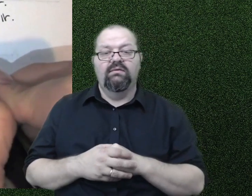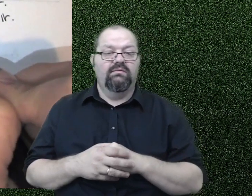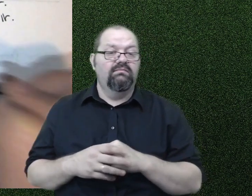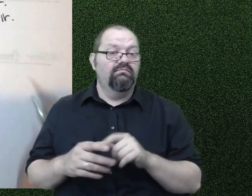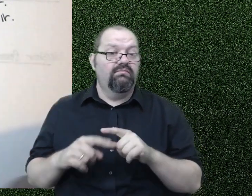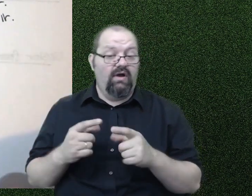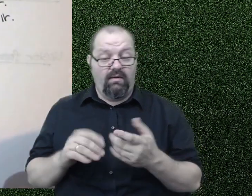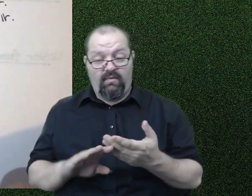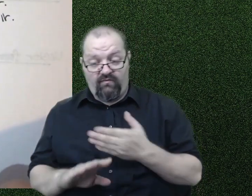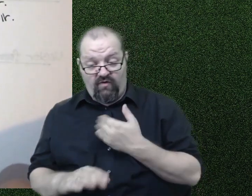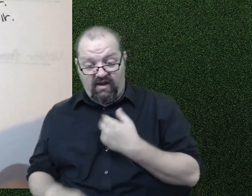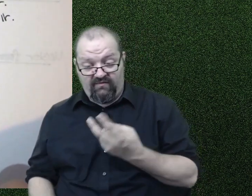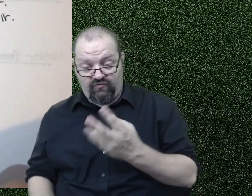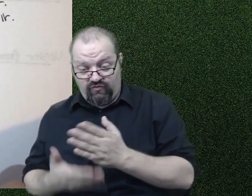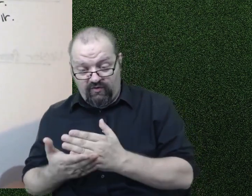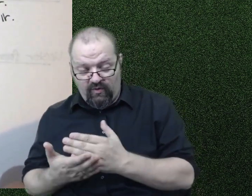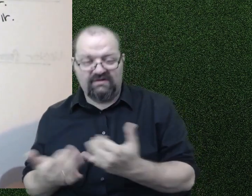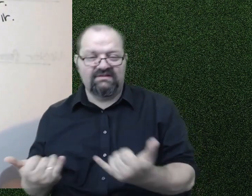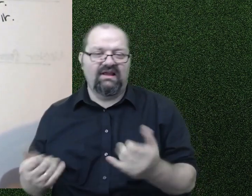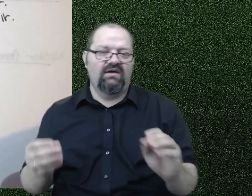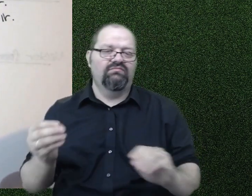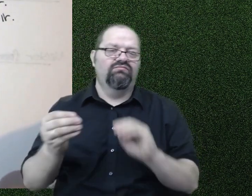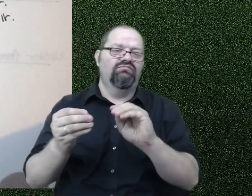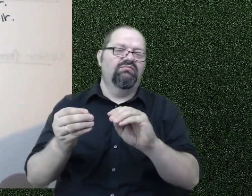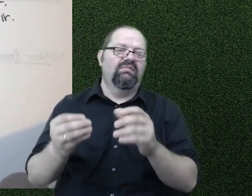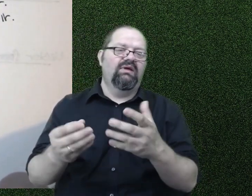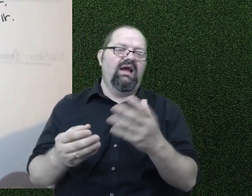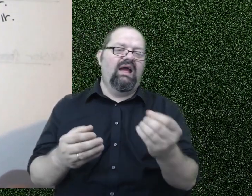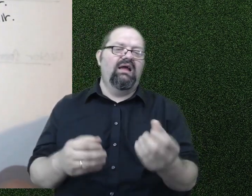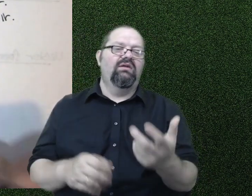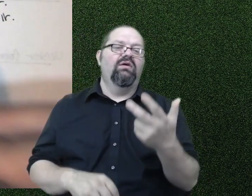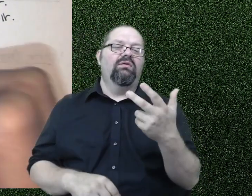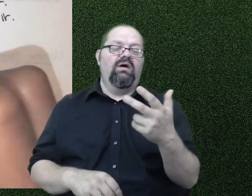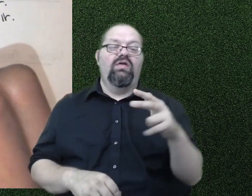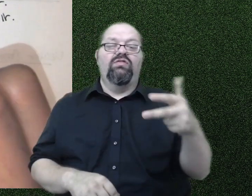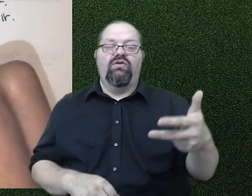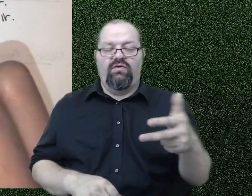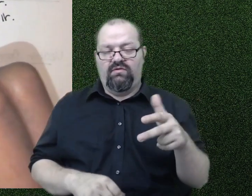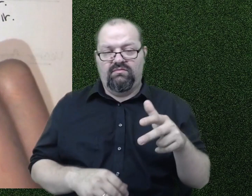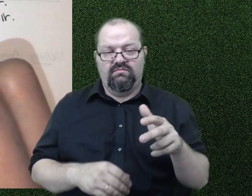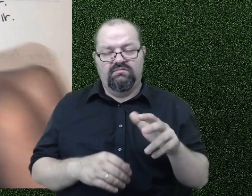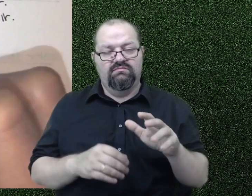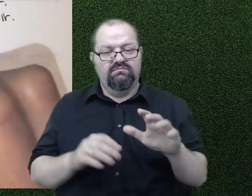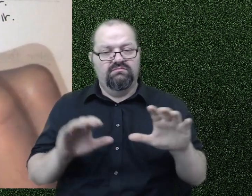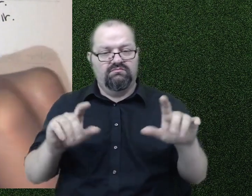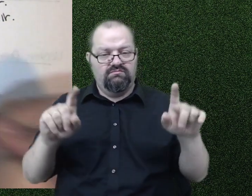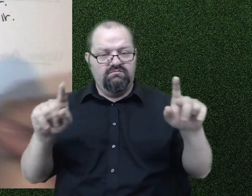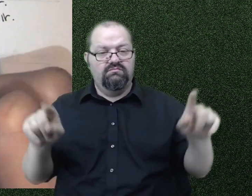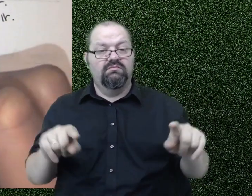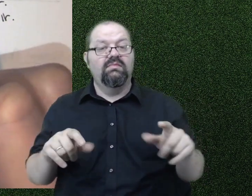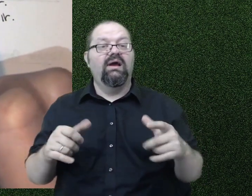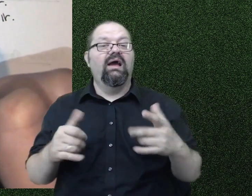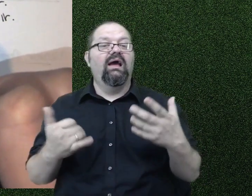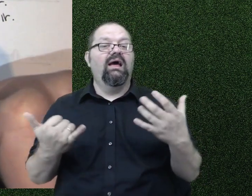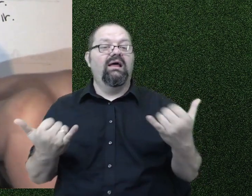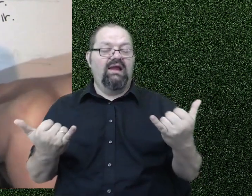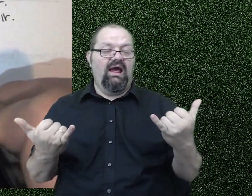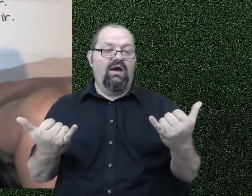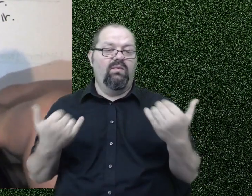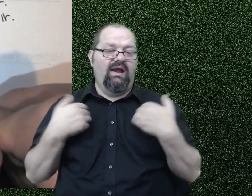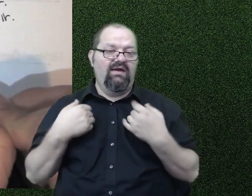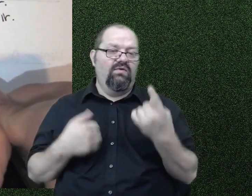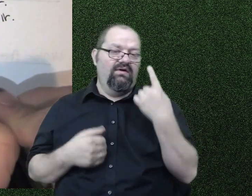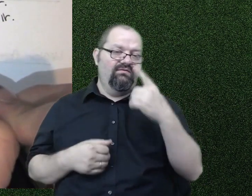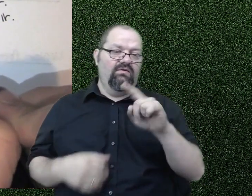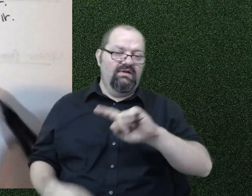y direction, but now my unit vectors have 3 components. And then I'm also going to have one in the z direction.